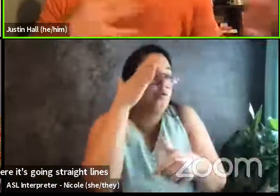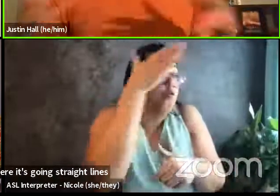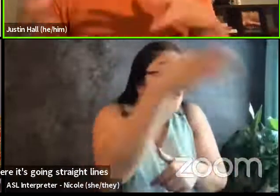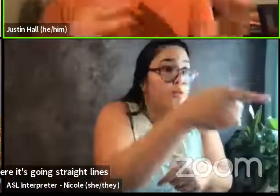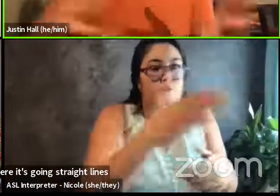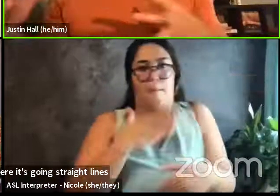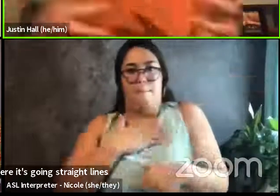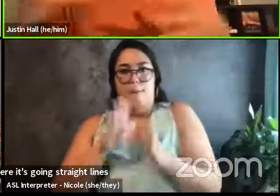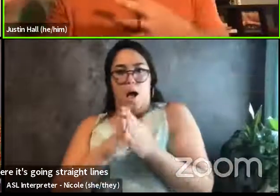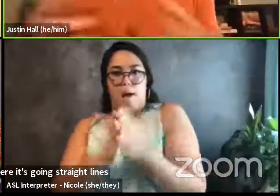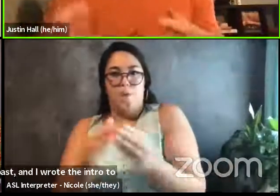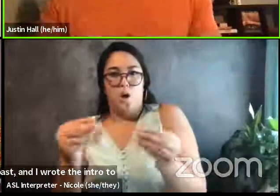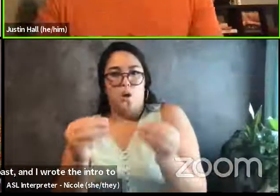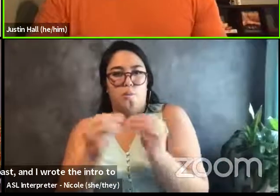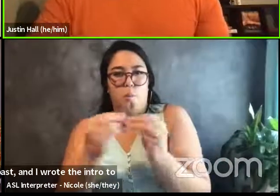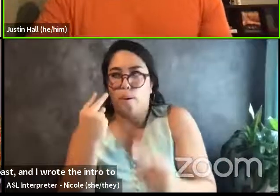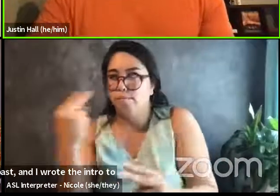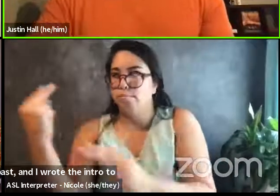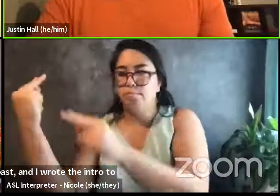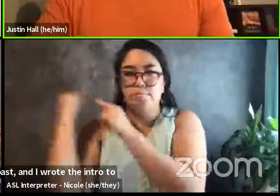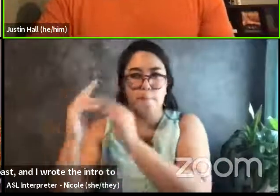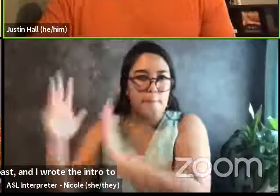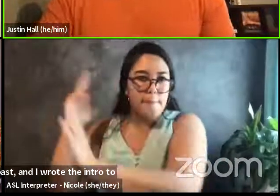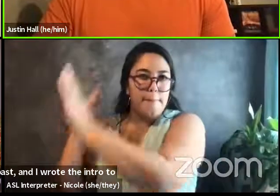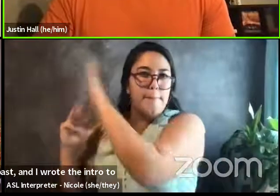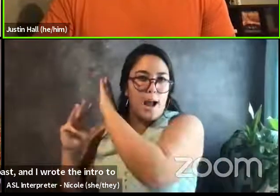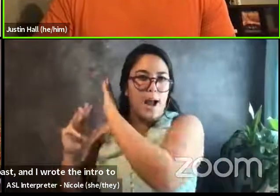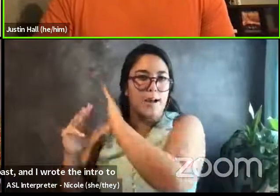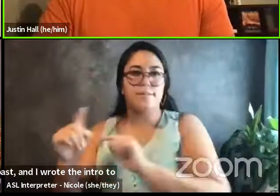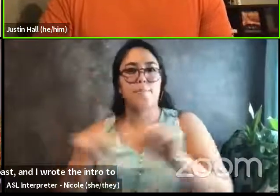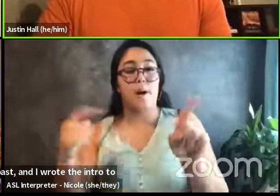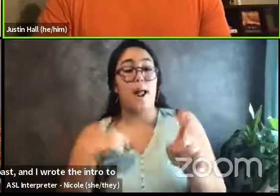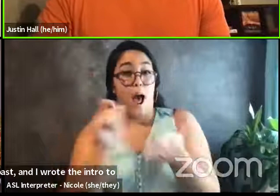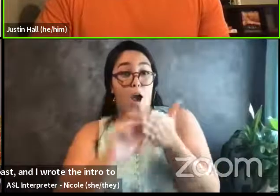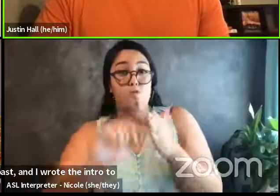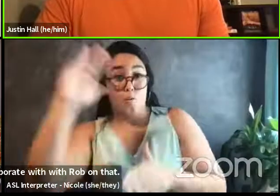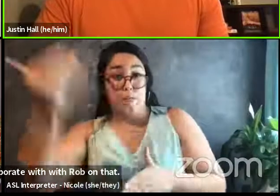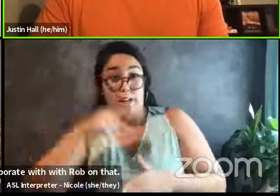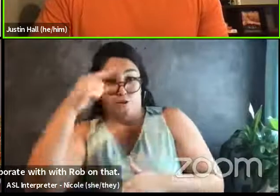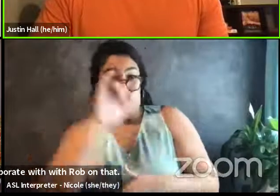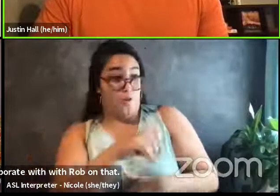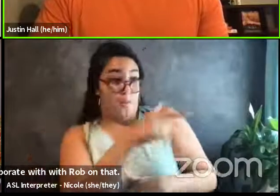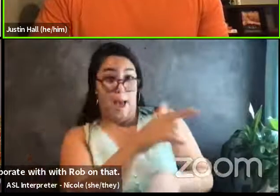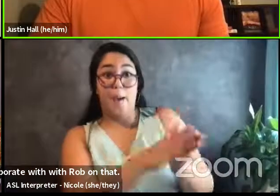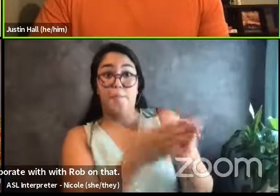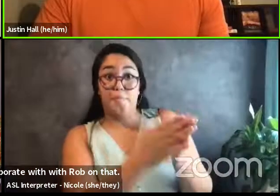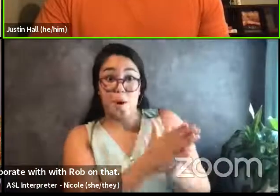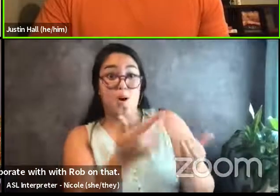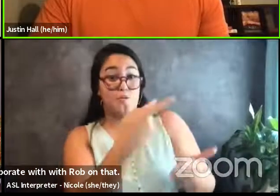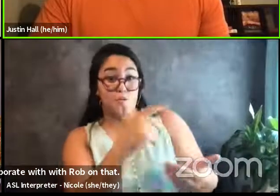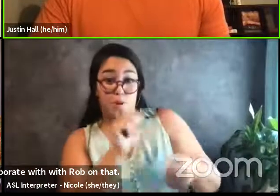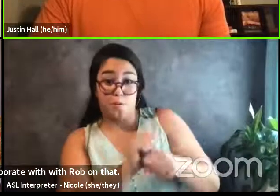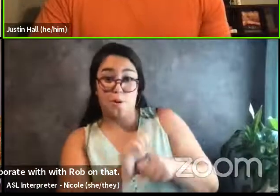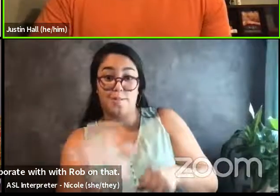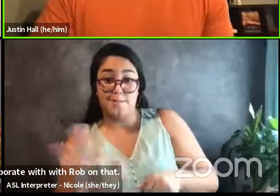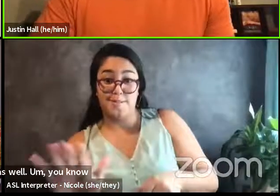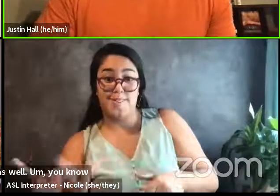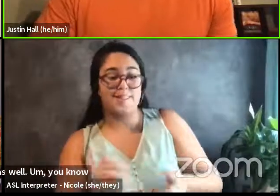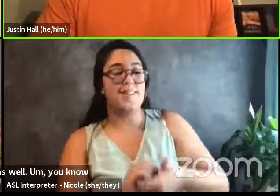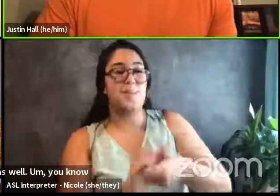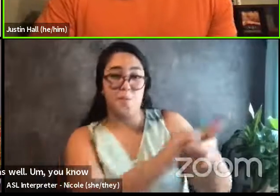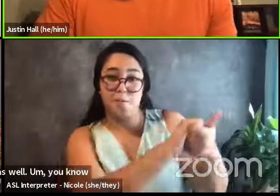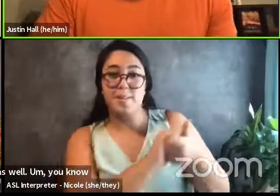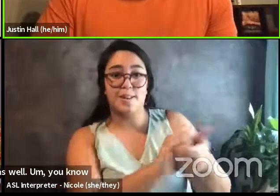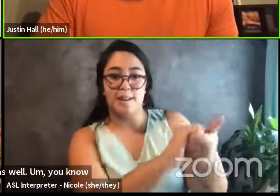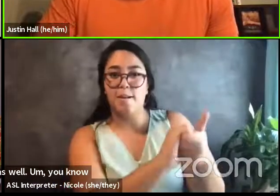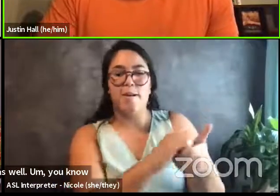wrote the intro to that. That was really fun to collaborate with, with Rob on that. Um, and do work for it as well. Um, I, you know, I